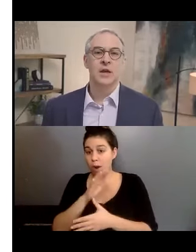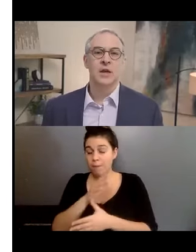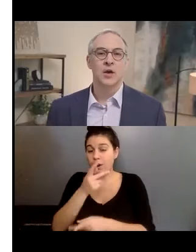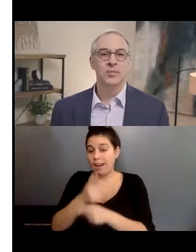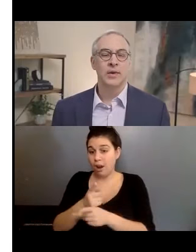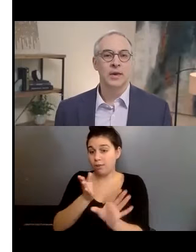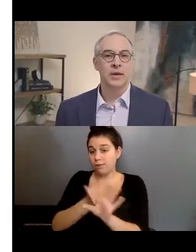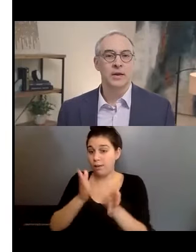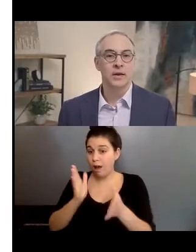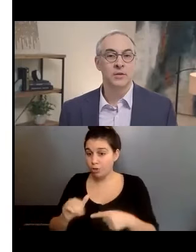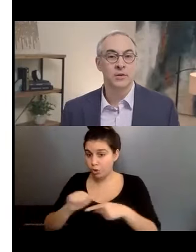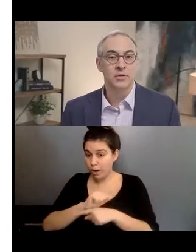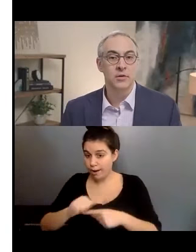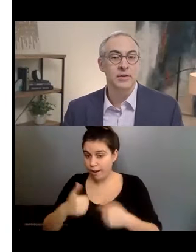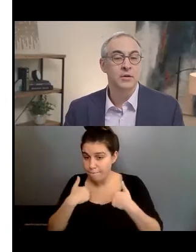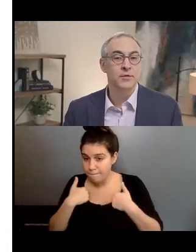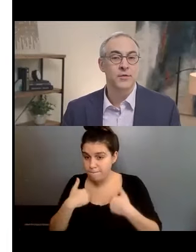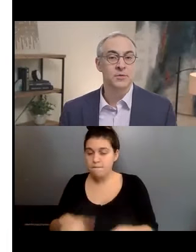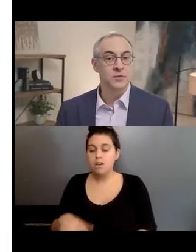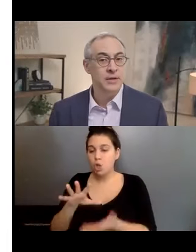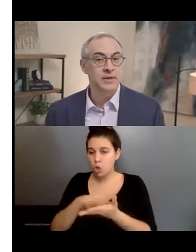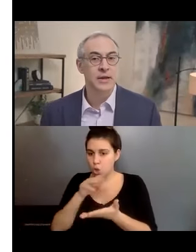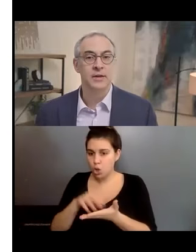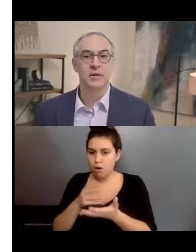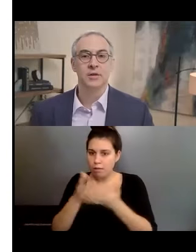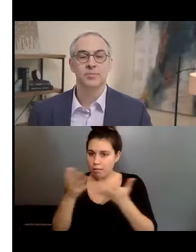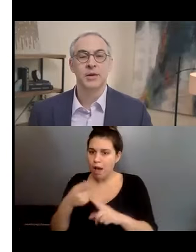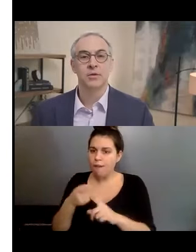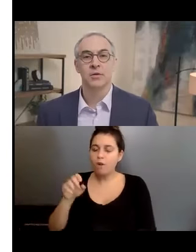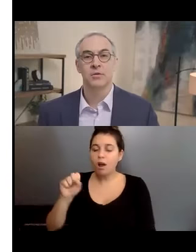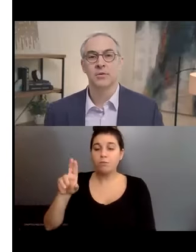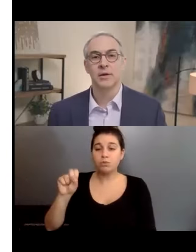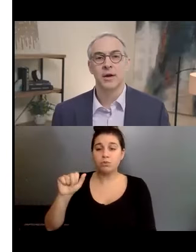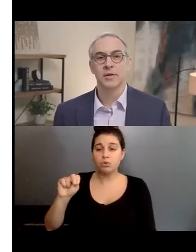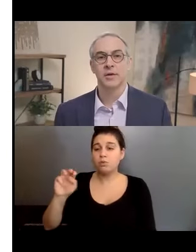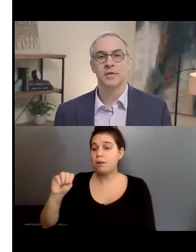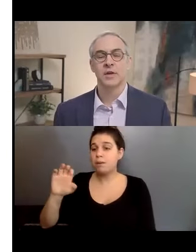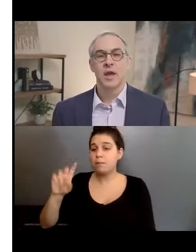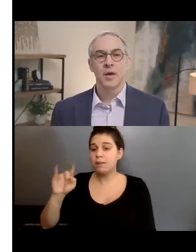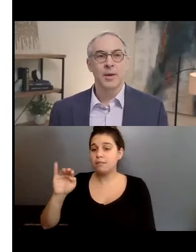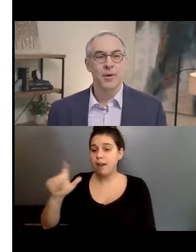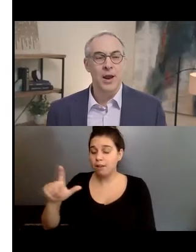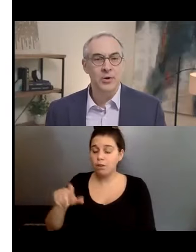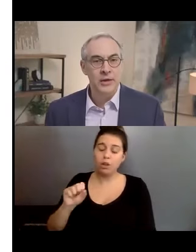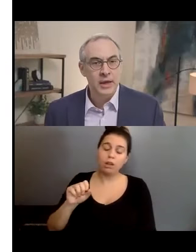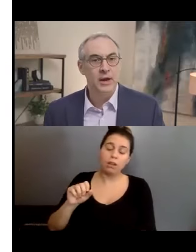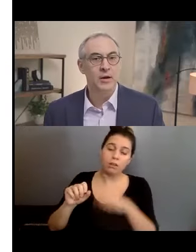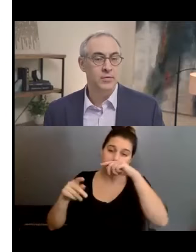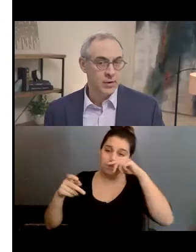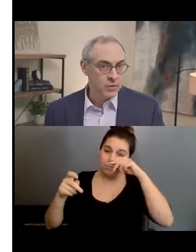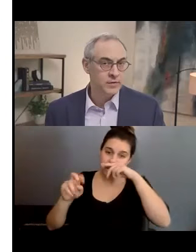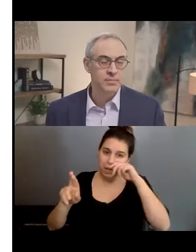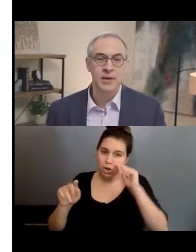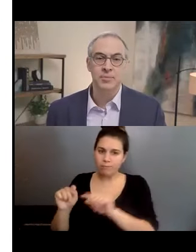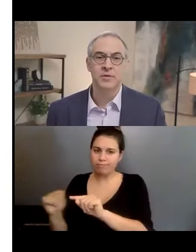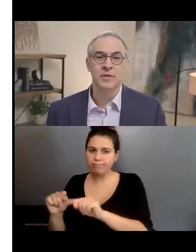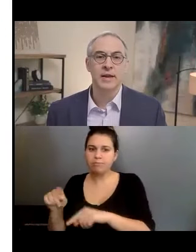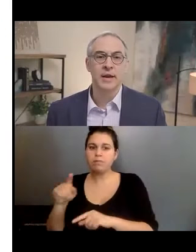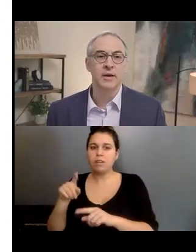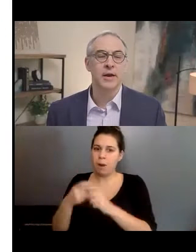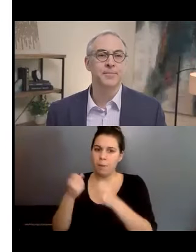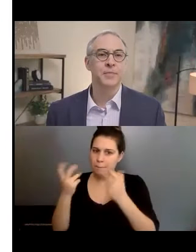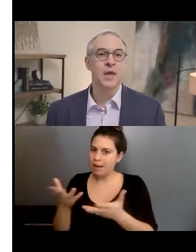psychologist, and had learned a great deal from Susan McDaniel, Peter LaRue, and others about primary care, and written some papers